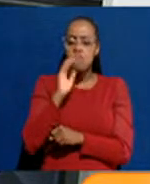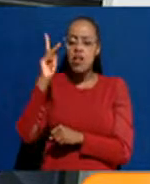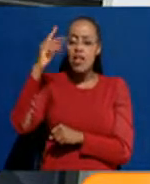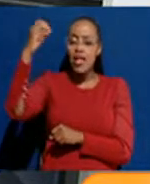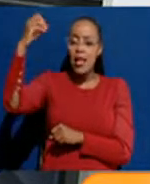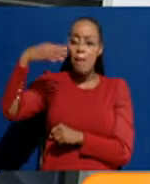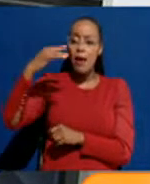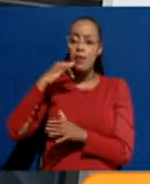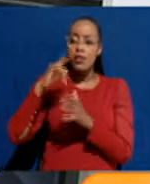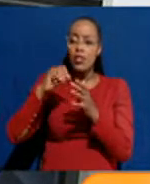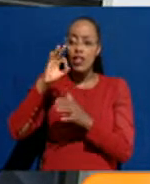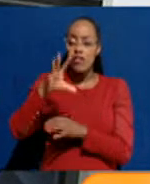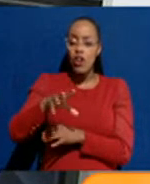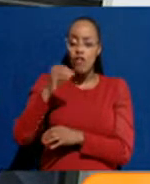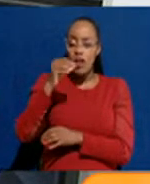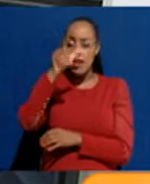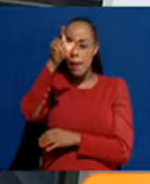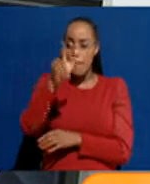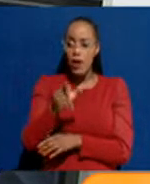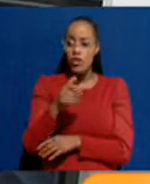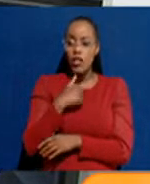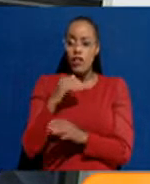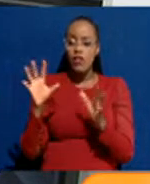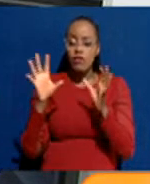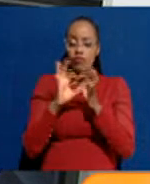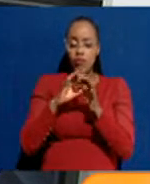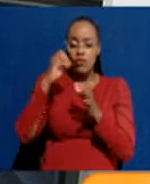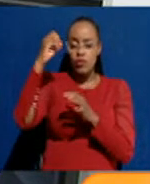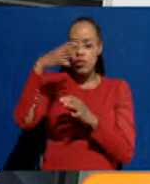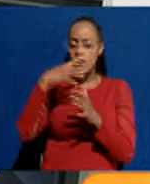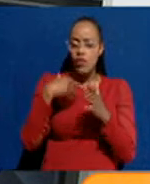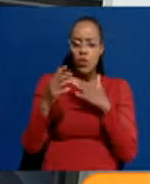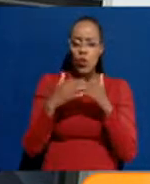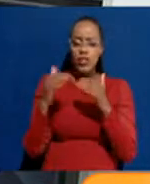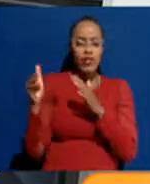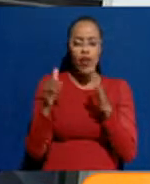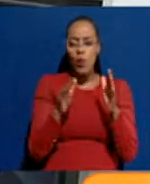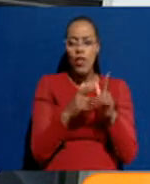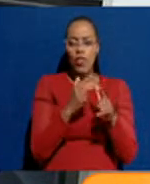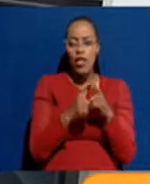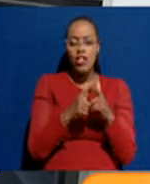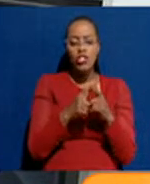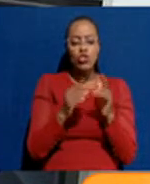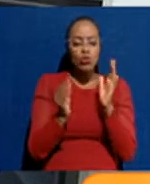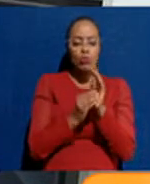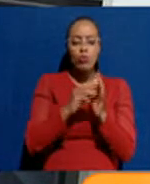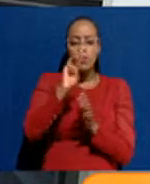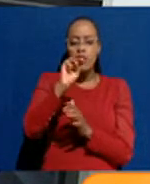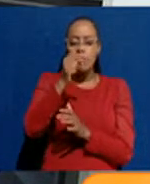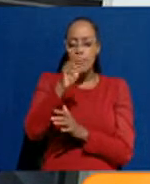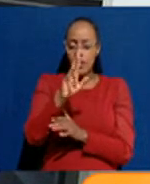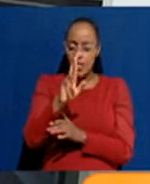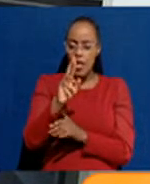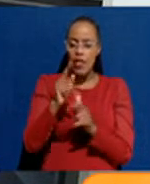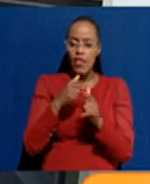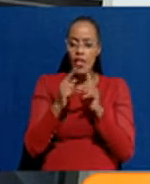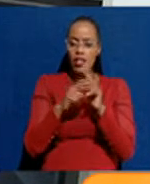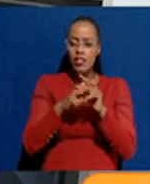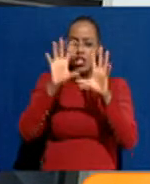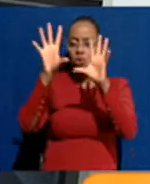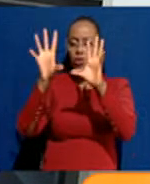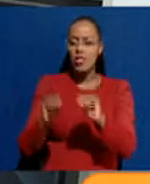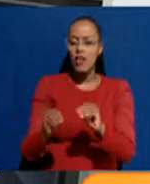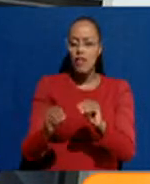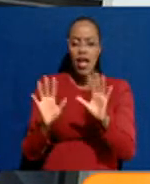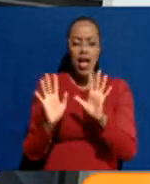that if you find a citizen has been connected to electricity by whatever means, go and put a meter and begin to charge them. Don't switch off a